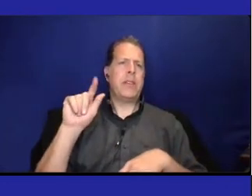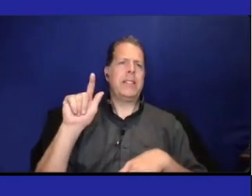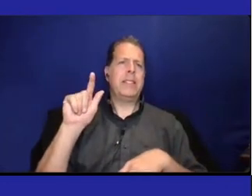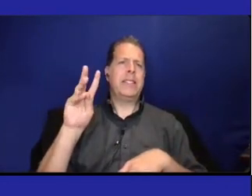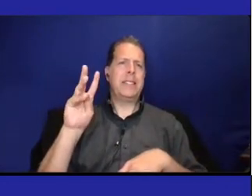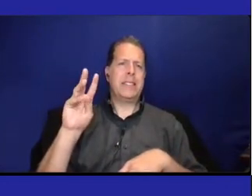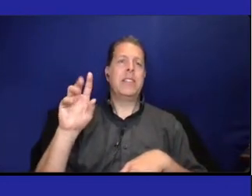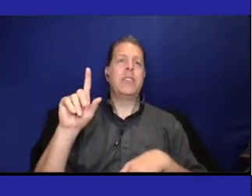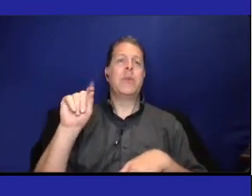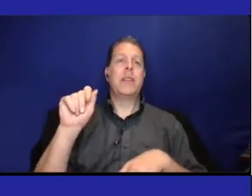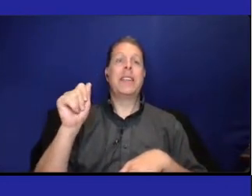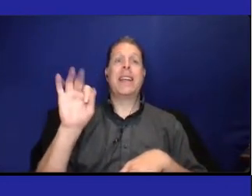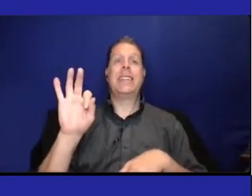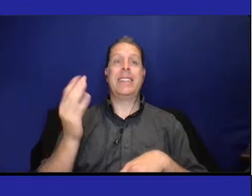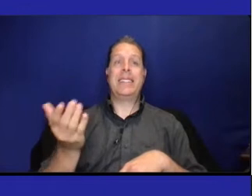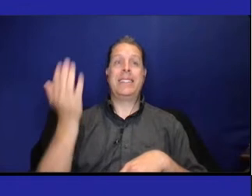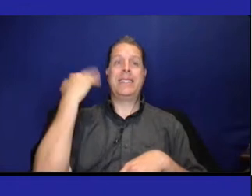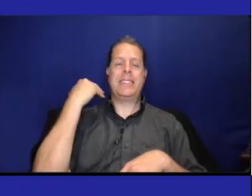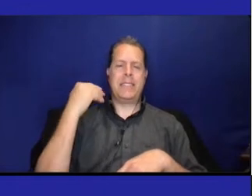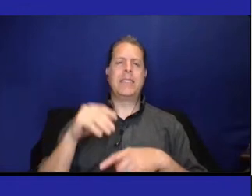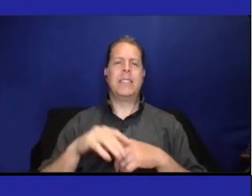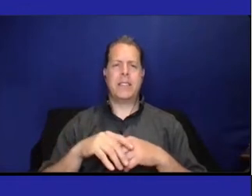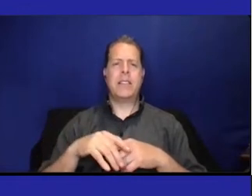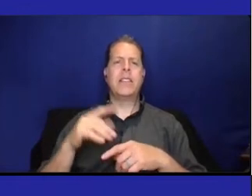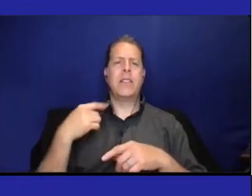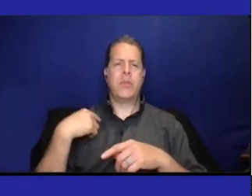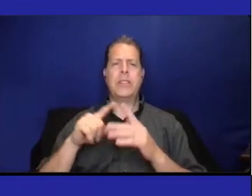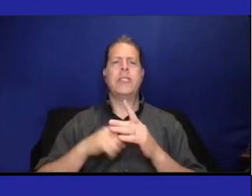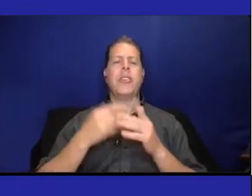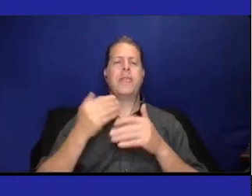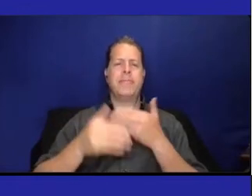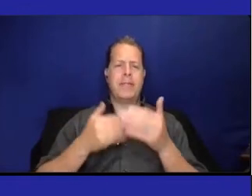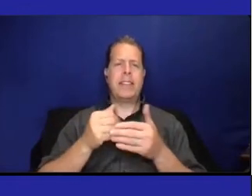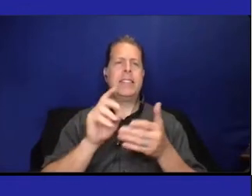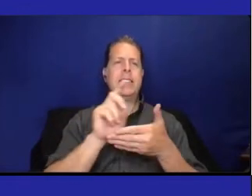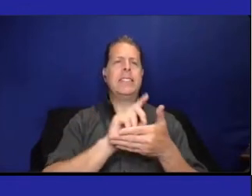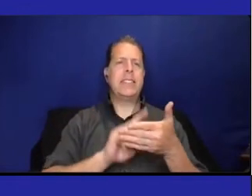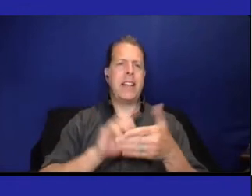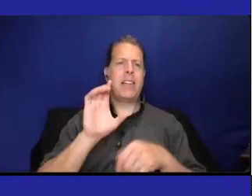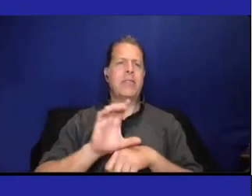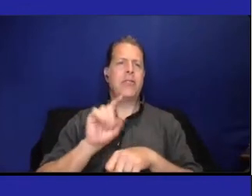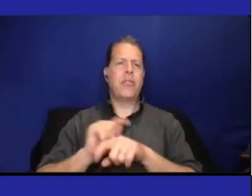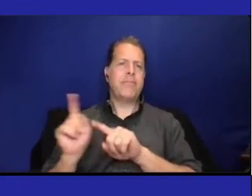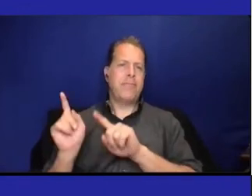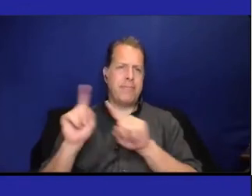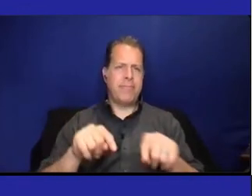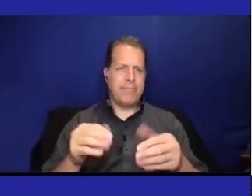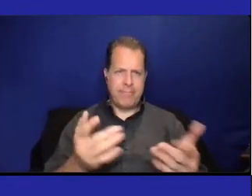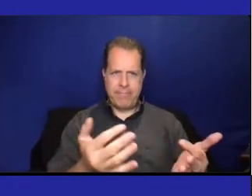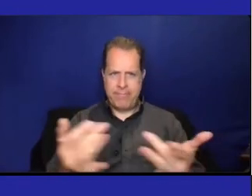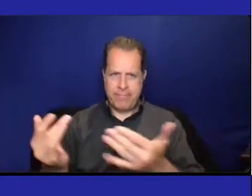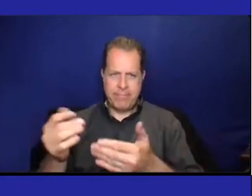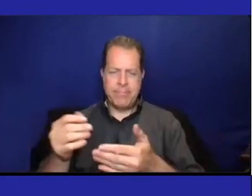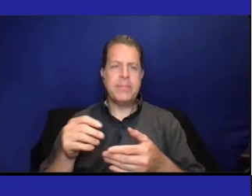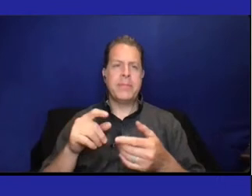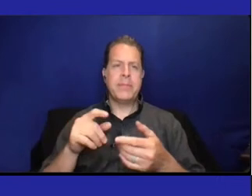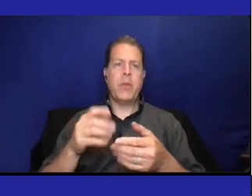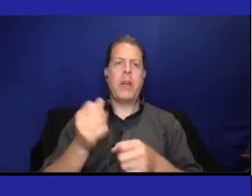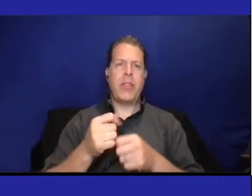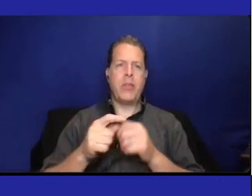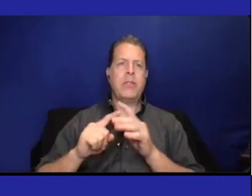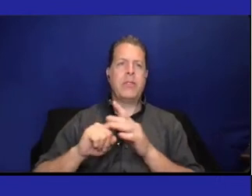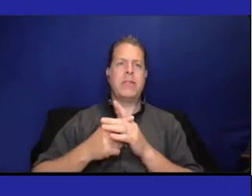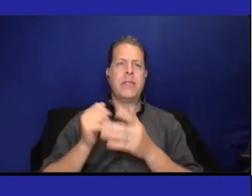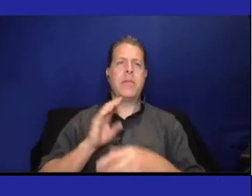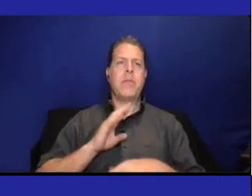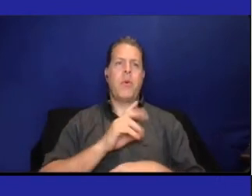2019. We initiated by getting the design consultant and ACOM on board right away. So we received those initial board approvals back